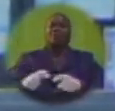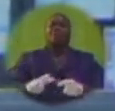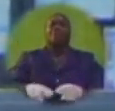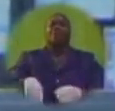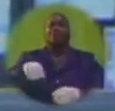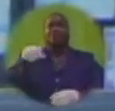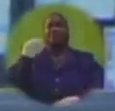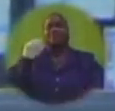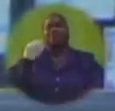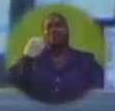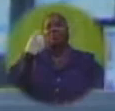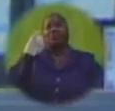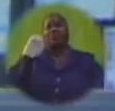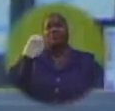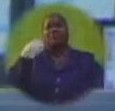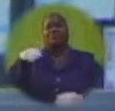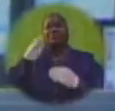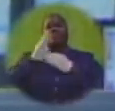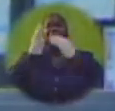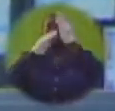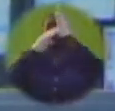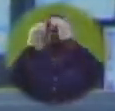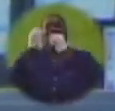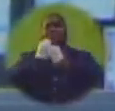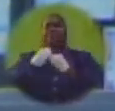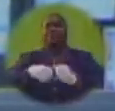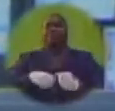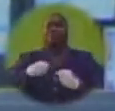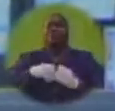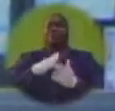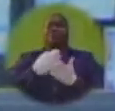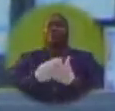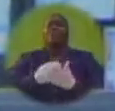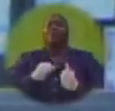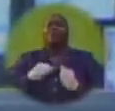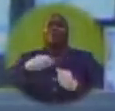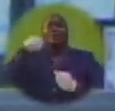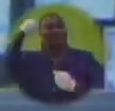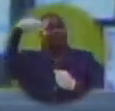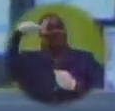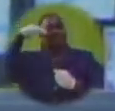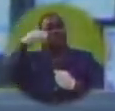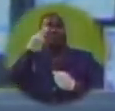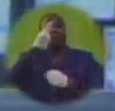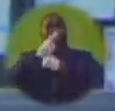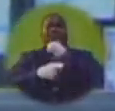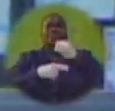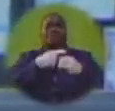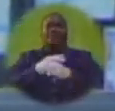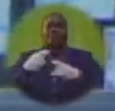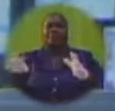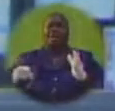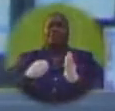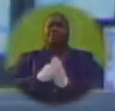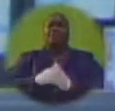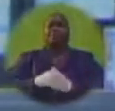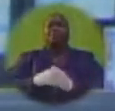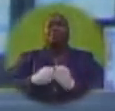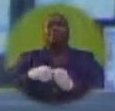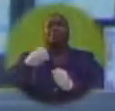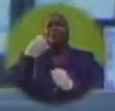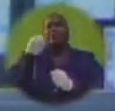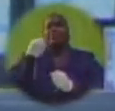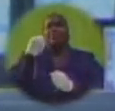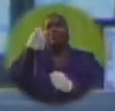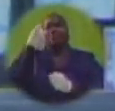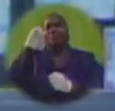is a $14 million project under a 20-year boot arrangement with the government, which will add to State Insurance Corporation's investment